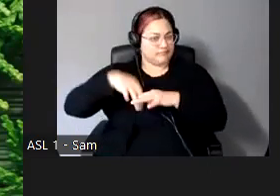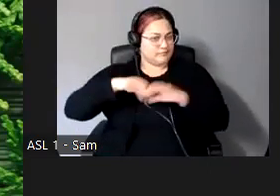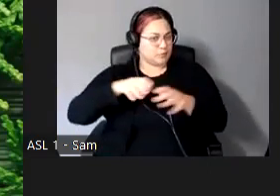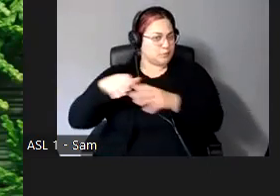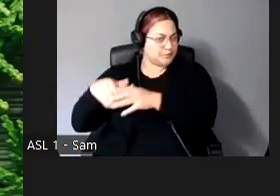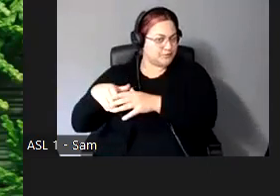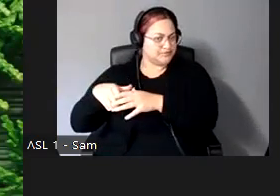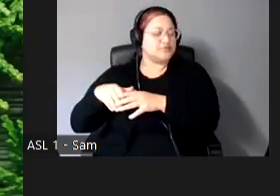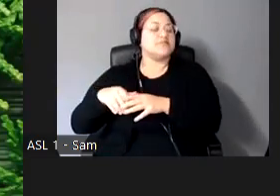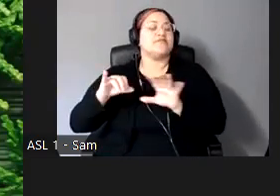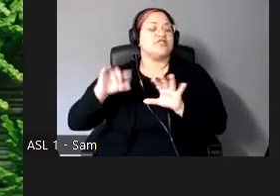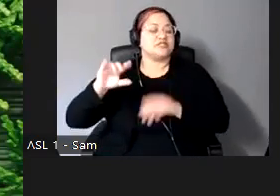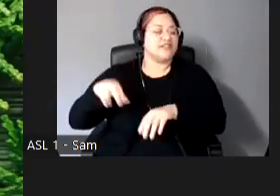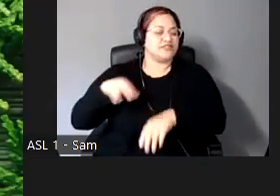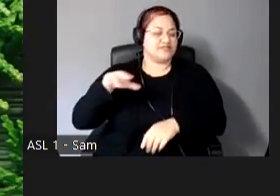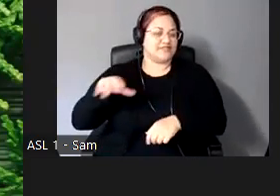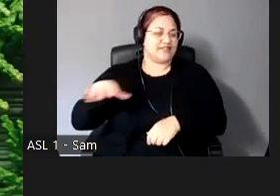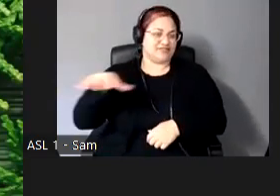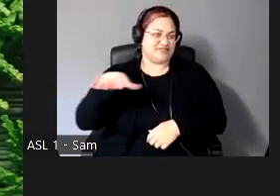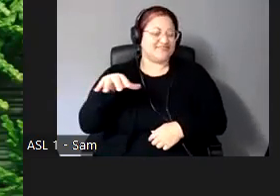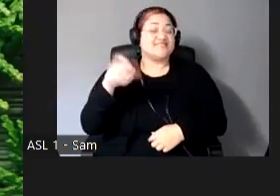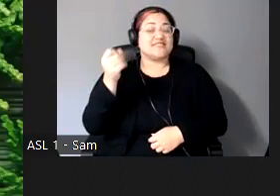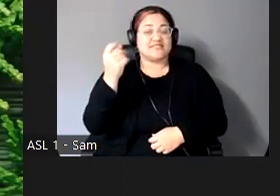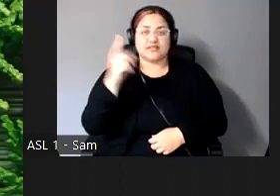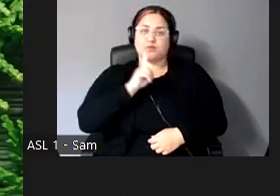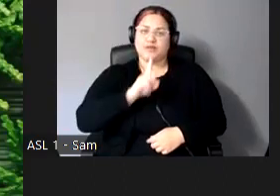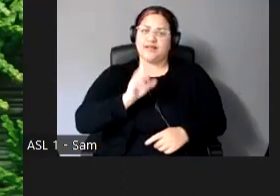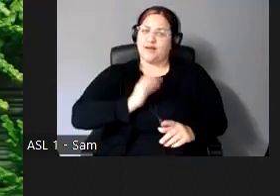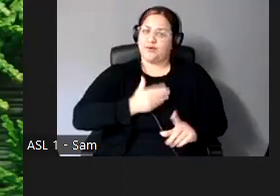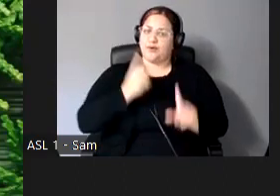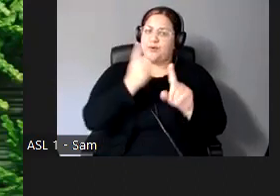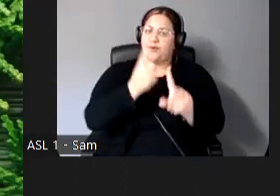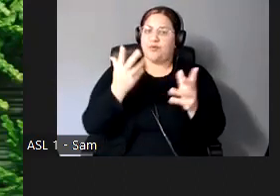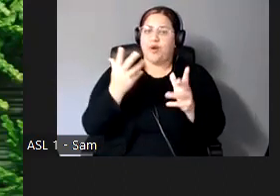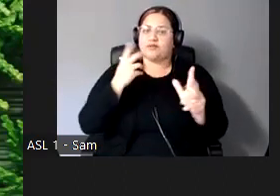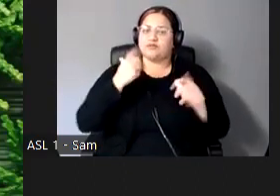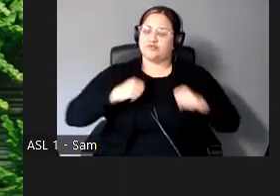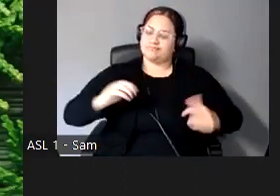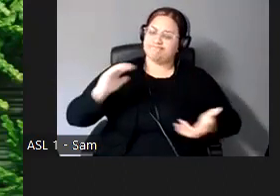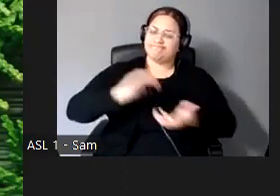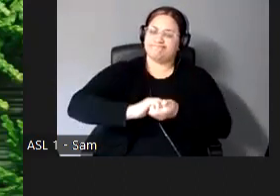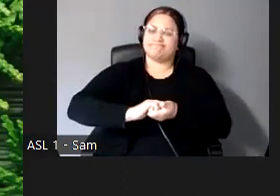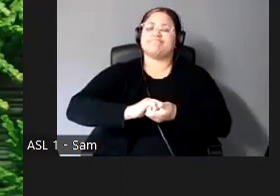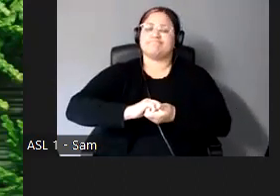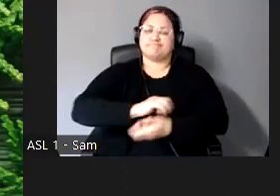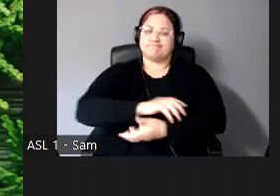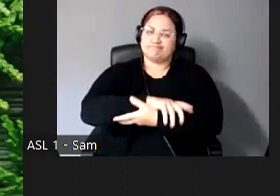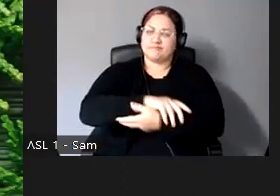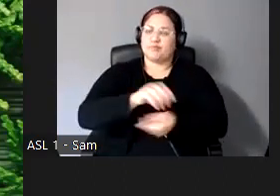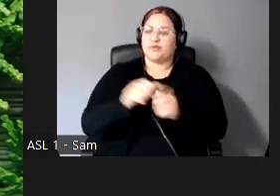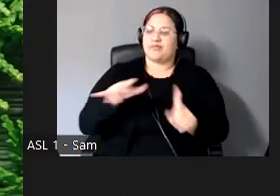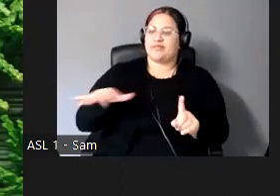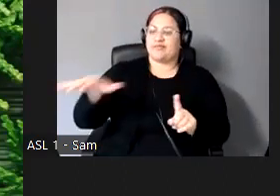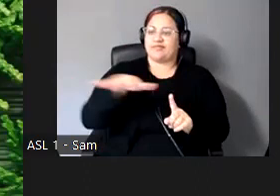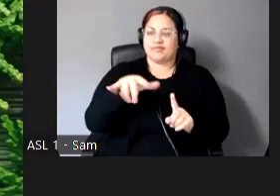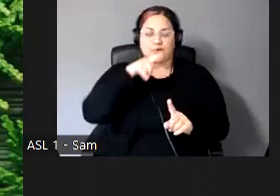ages. We seek a new relationship with the people, original peoples of this land, one is that is based in honor and deep